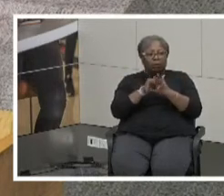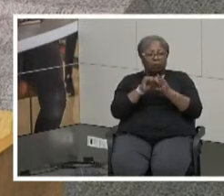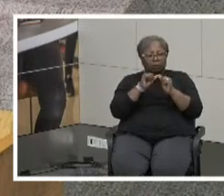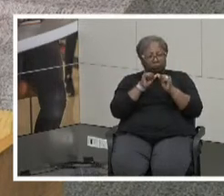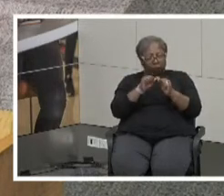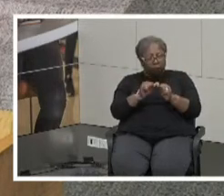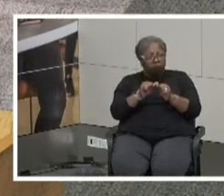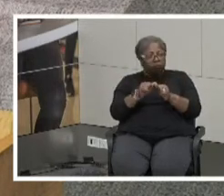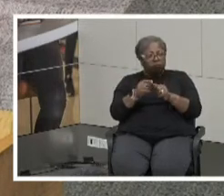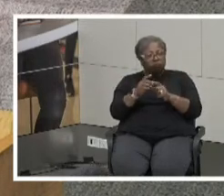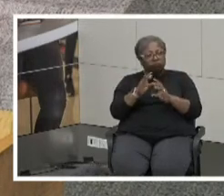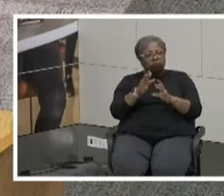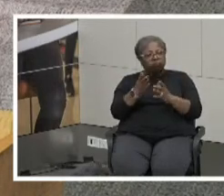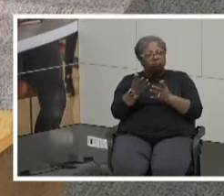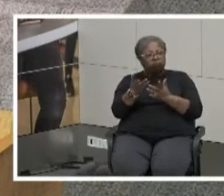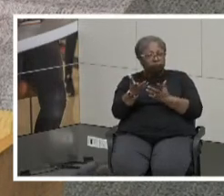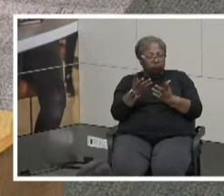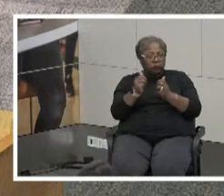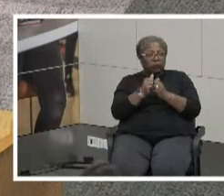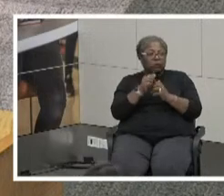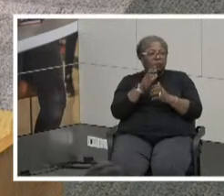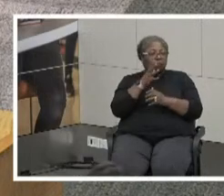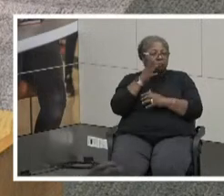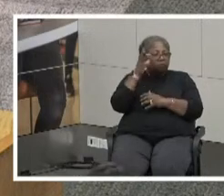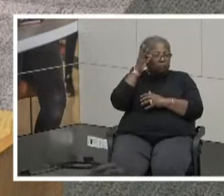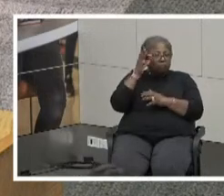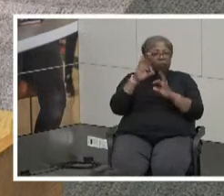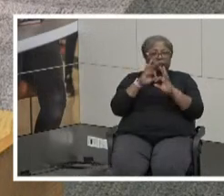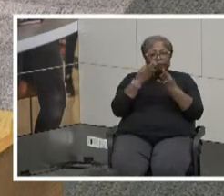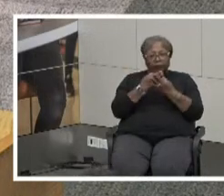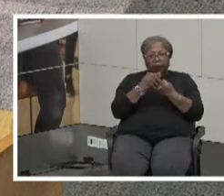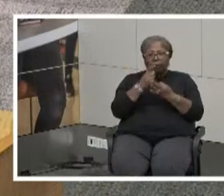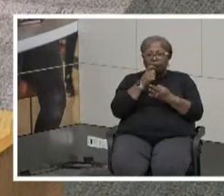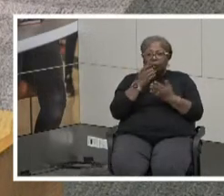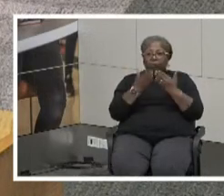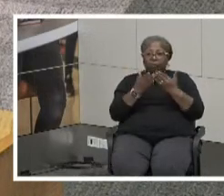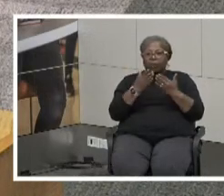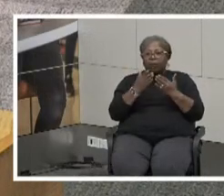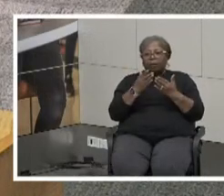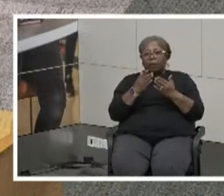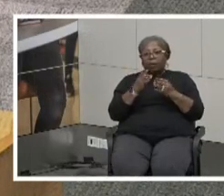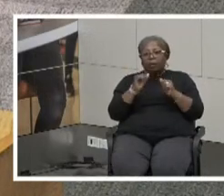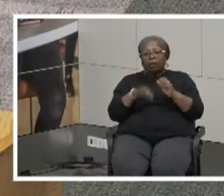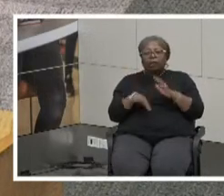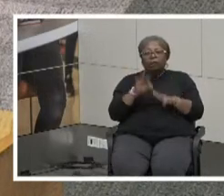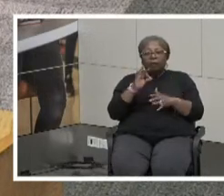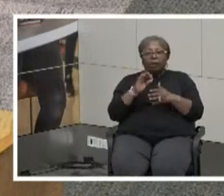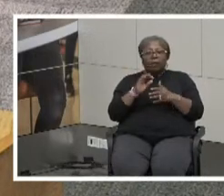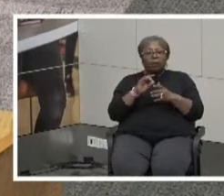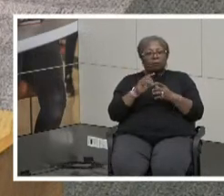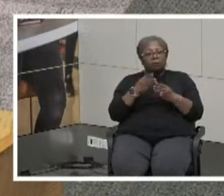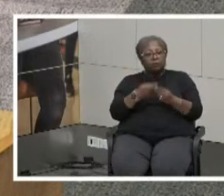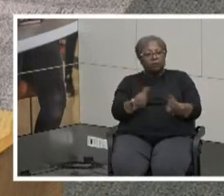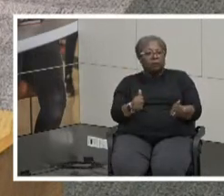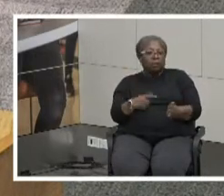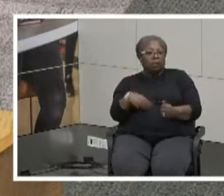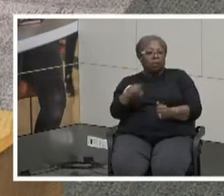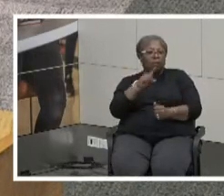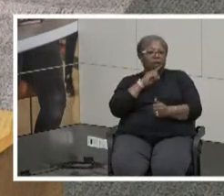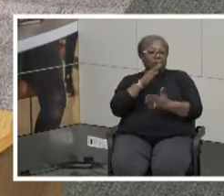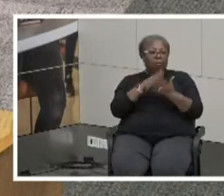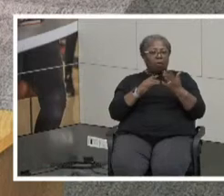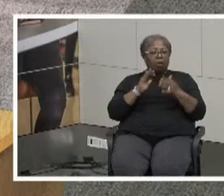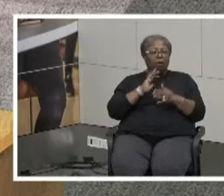engage with families who may be affected by any changes as a result of this decision to find a collaborative solution they are a part of